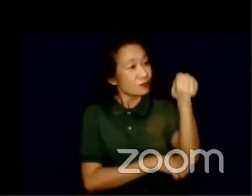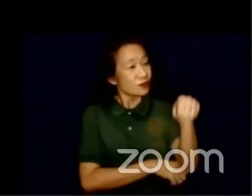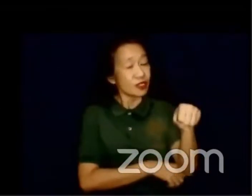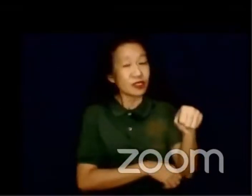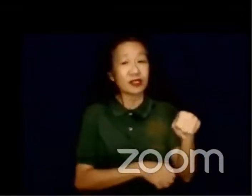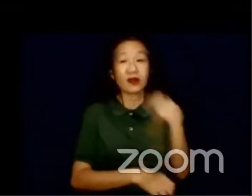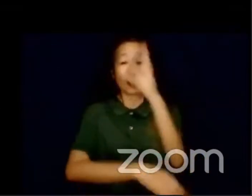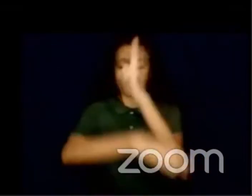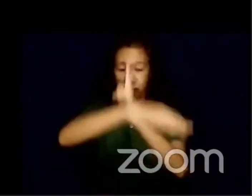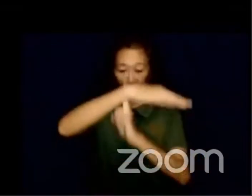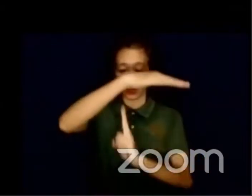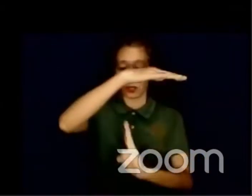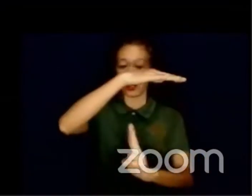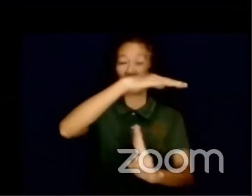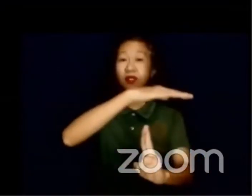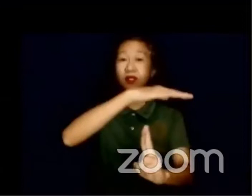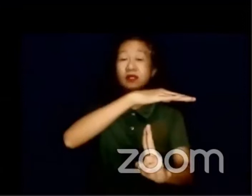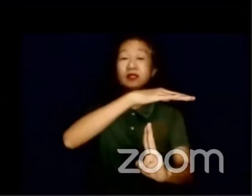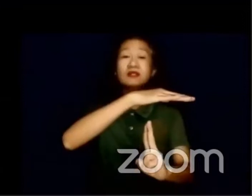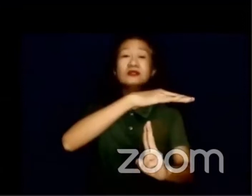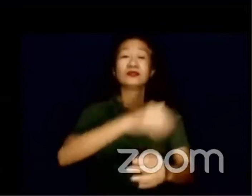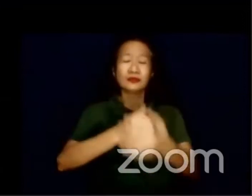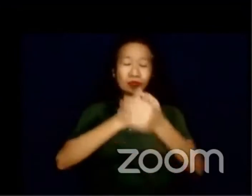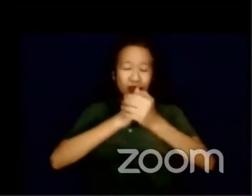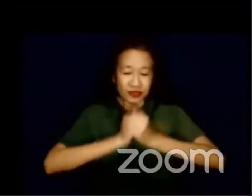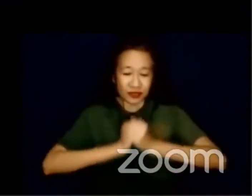bow with humble